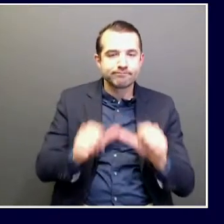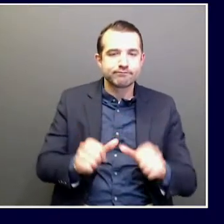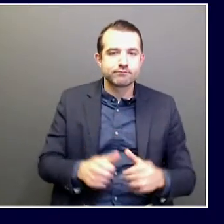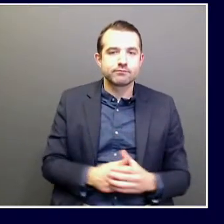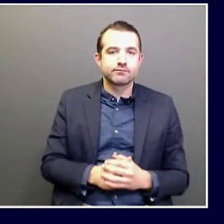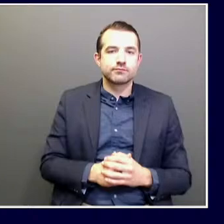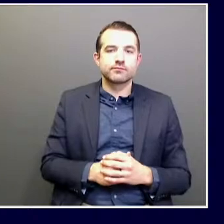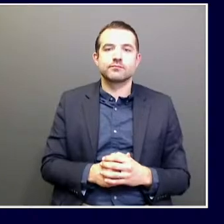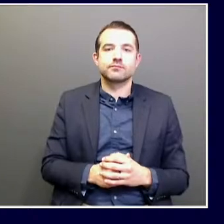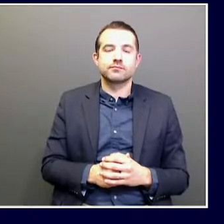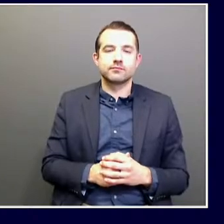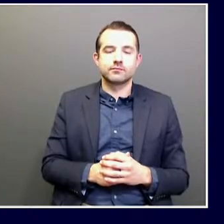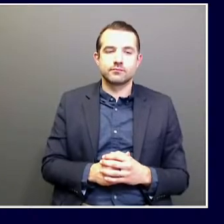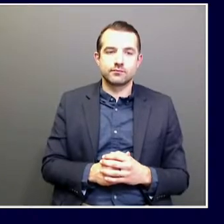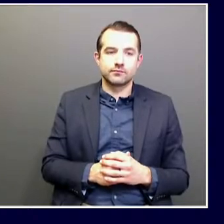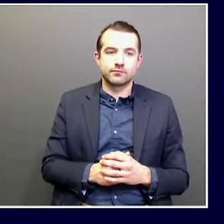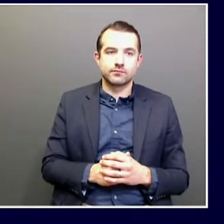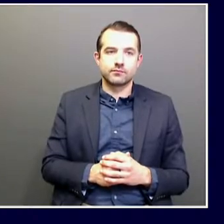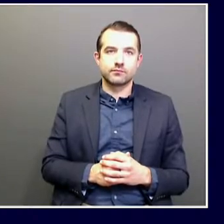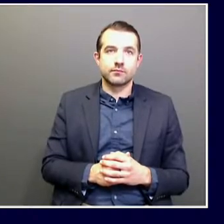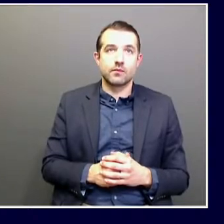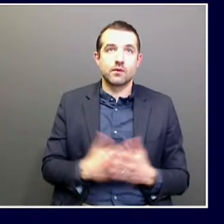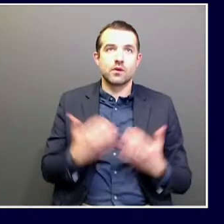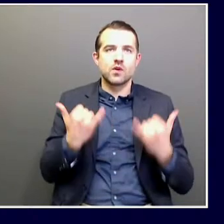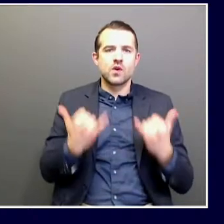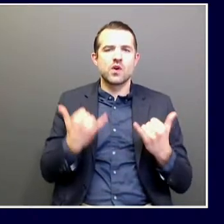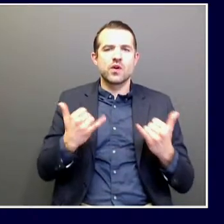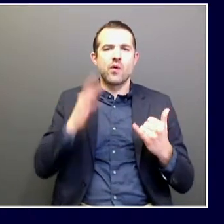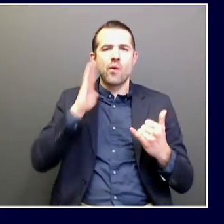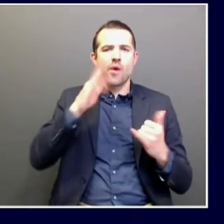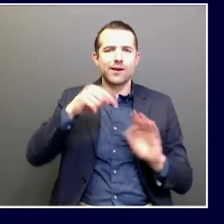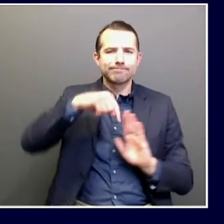down the composition of those shots for a second, of those